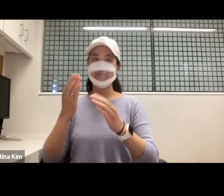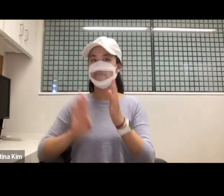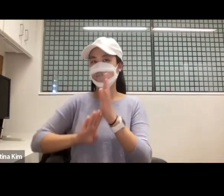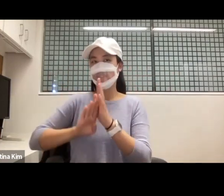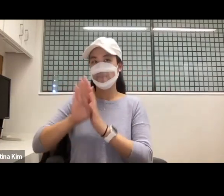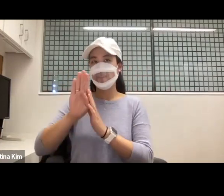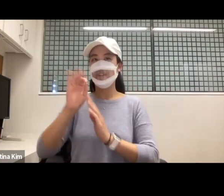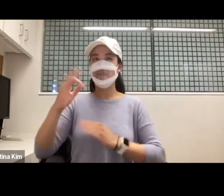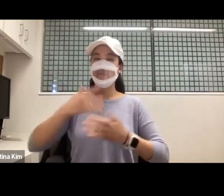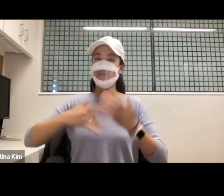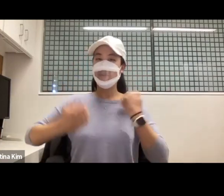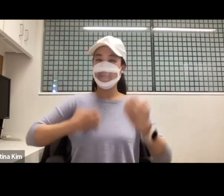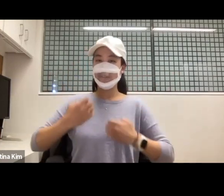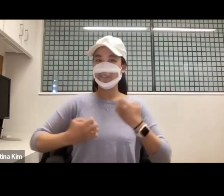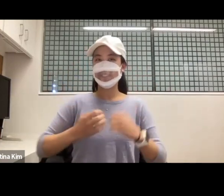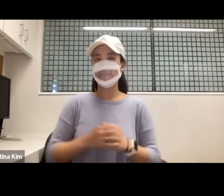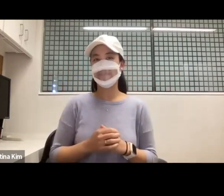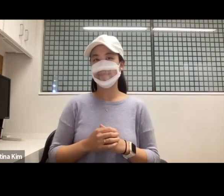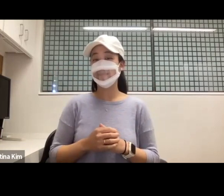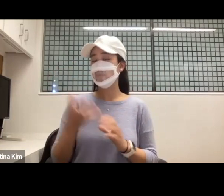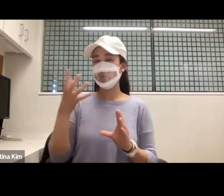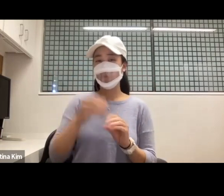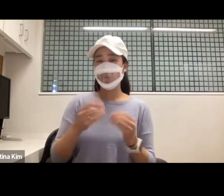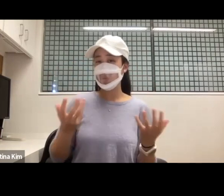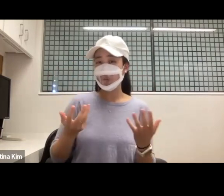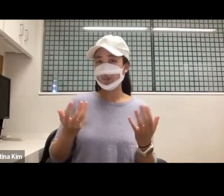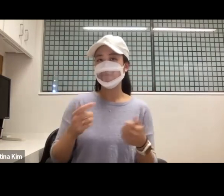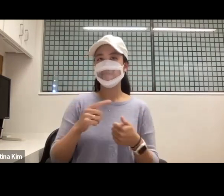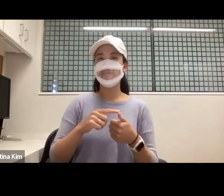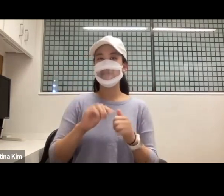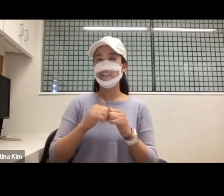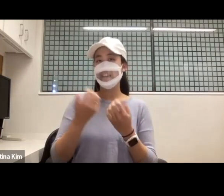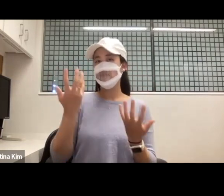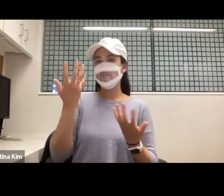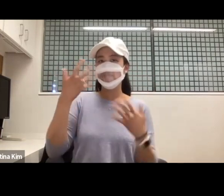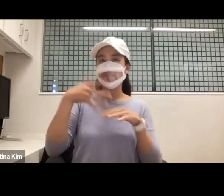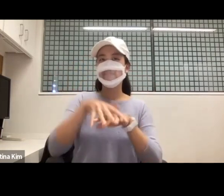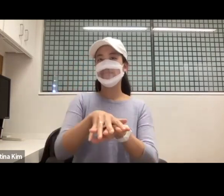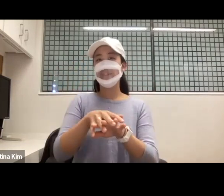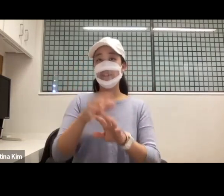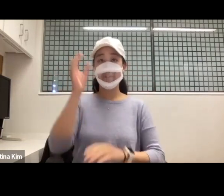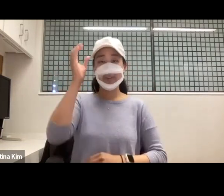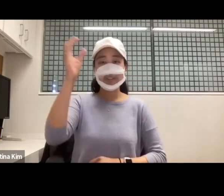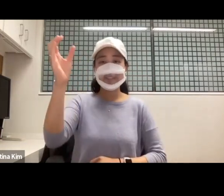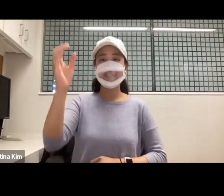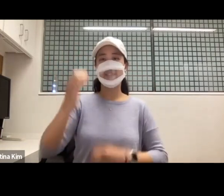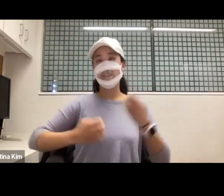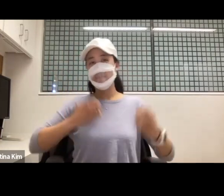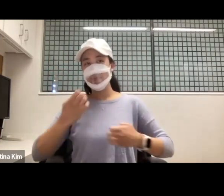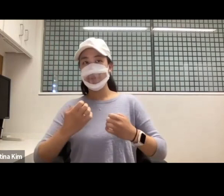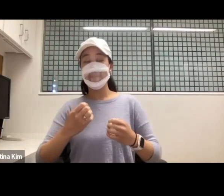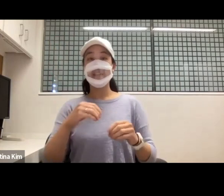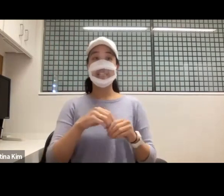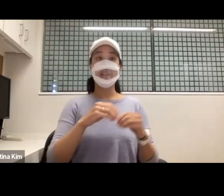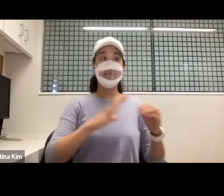the psychological and neurobiological development of social emotion. This includes how we integrate